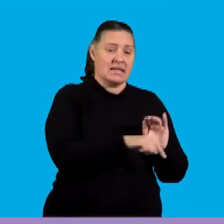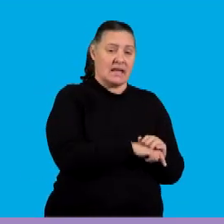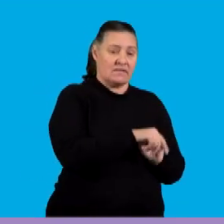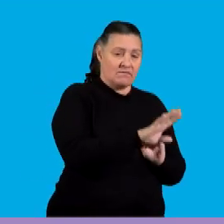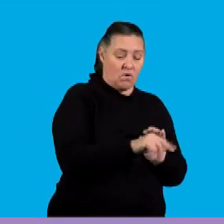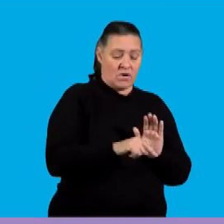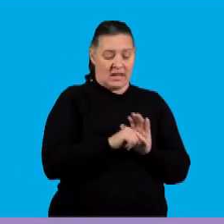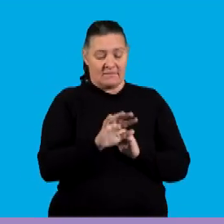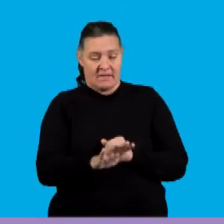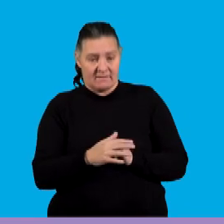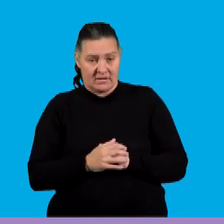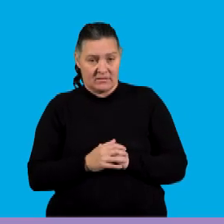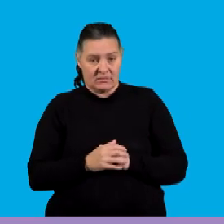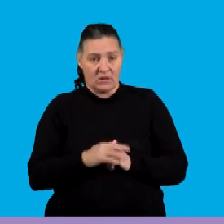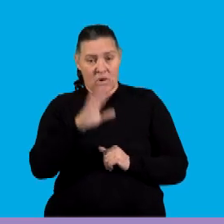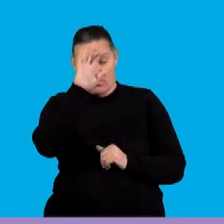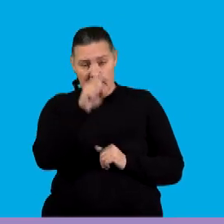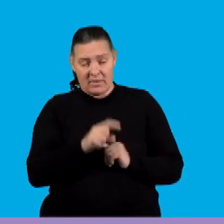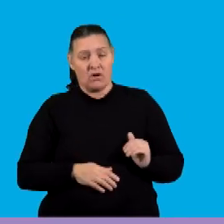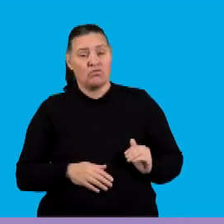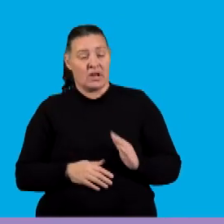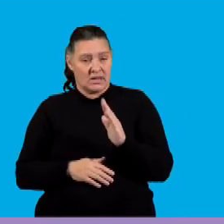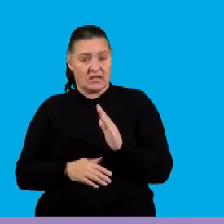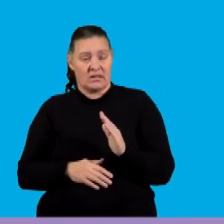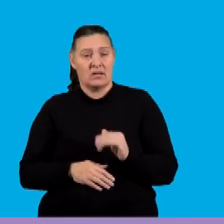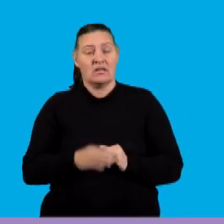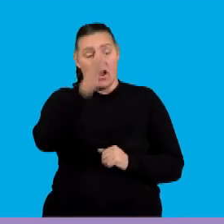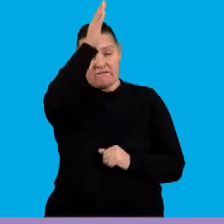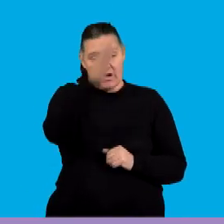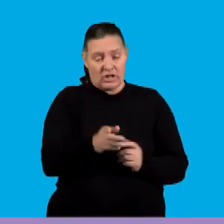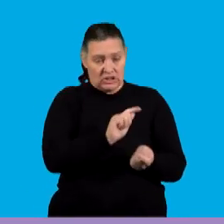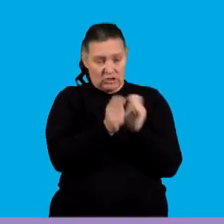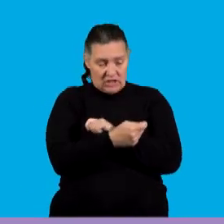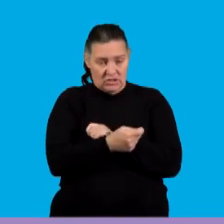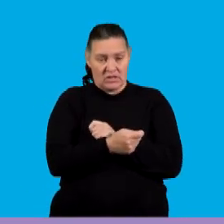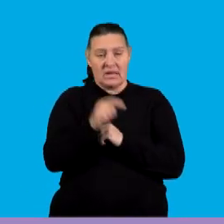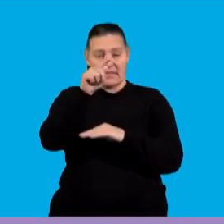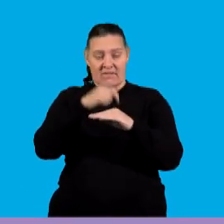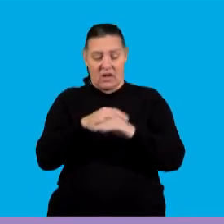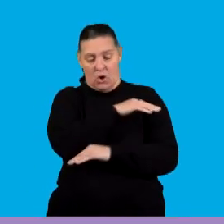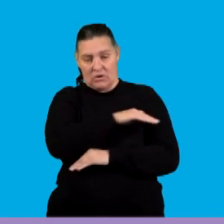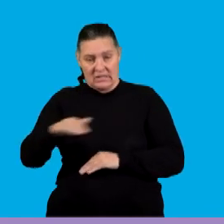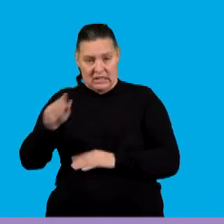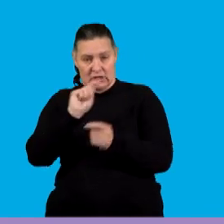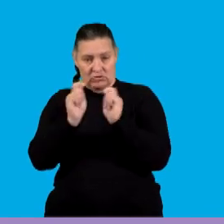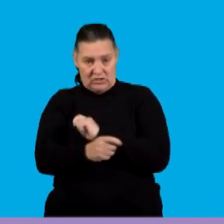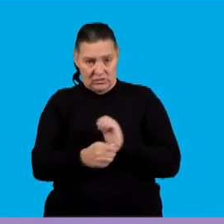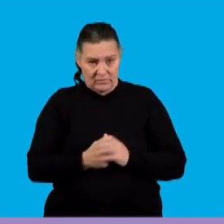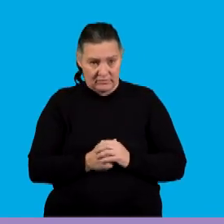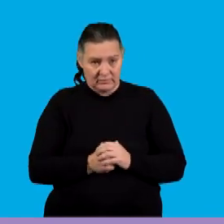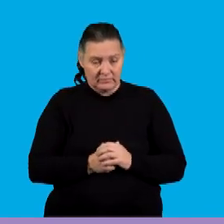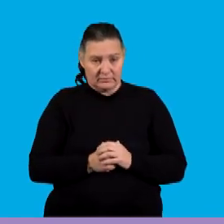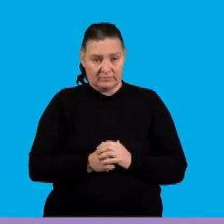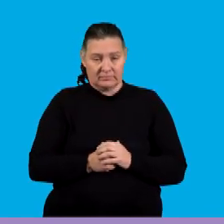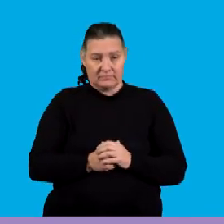a -5. Now remember, gradient is the vertical change divided by the horizontal change.